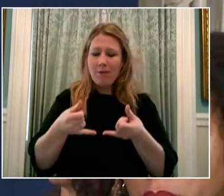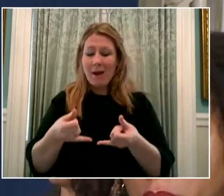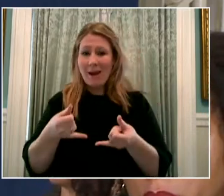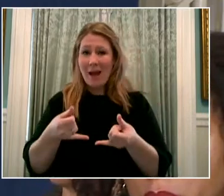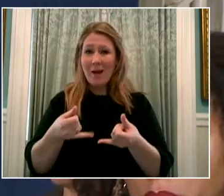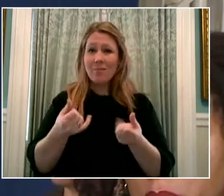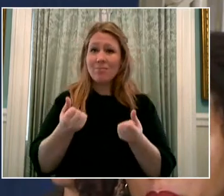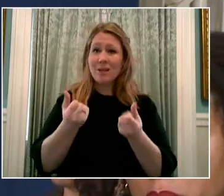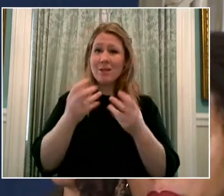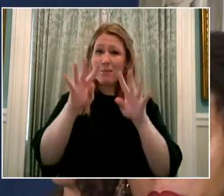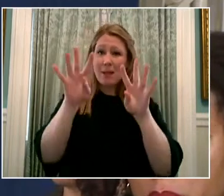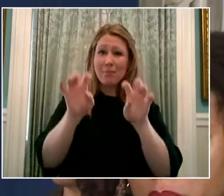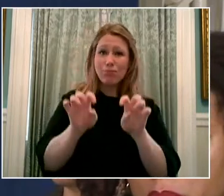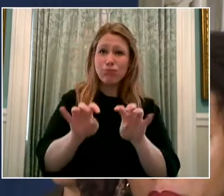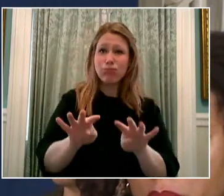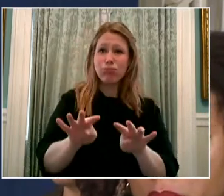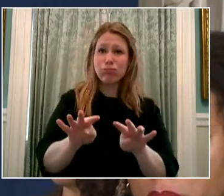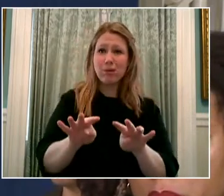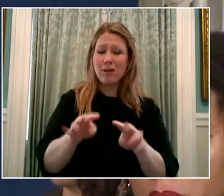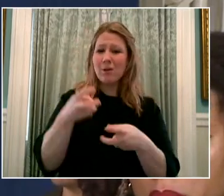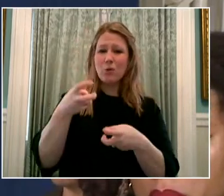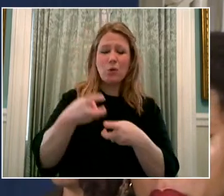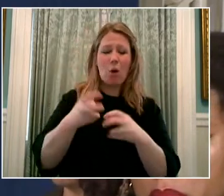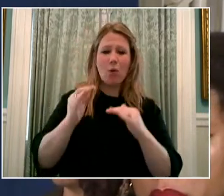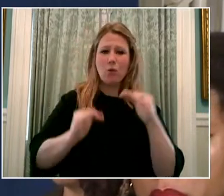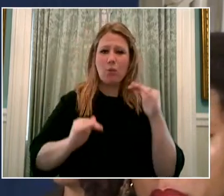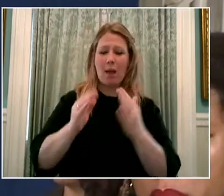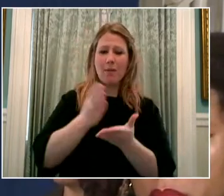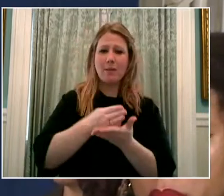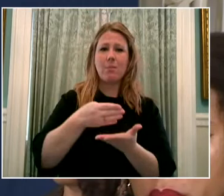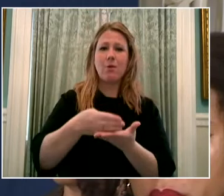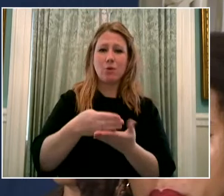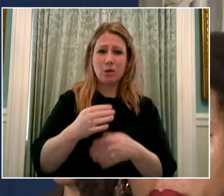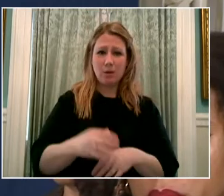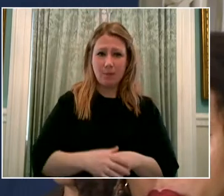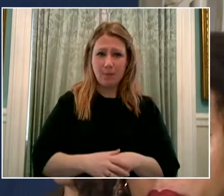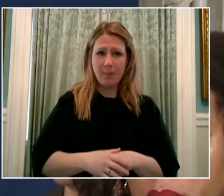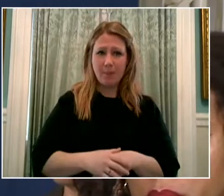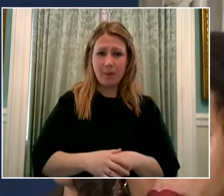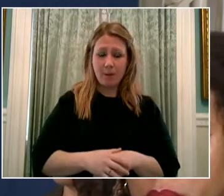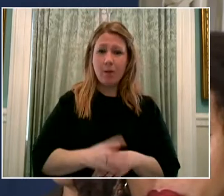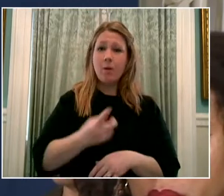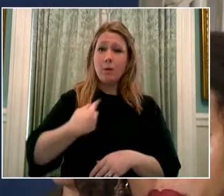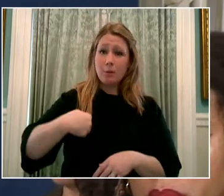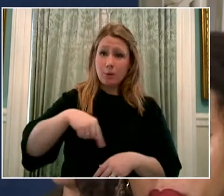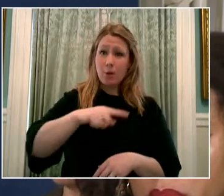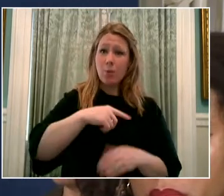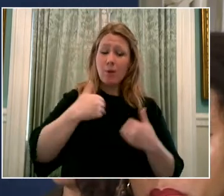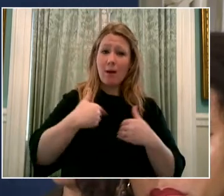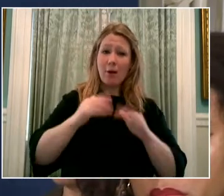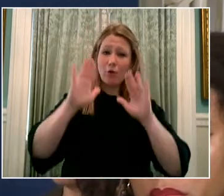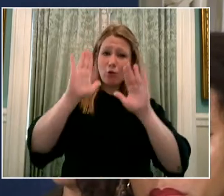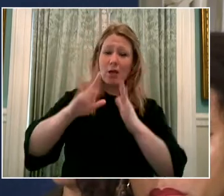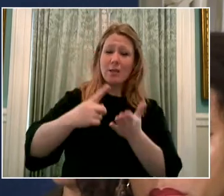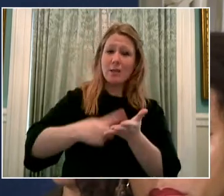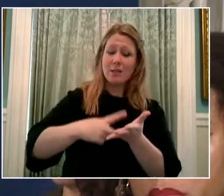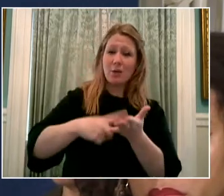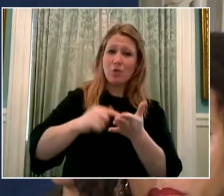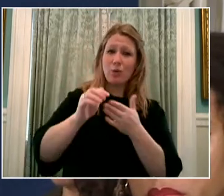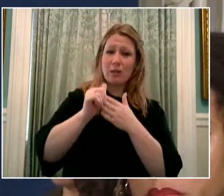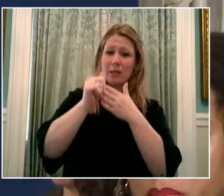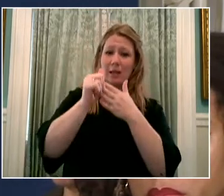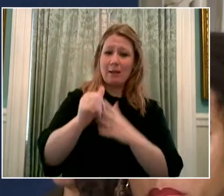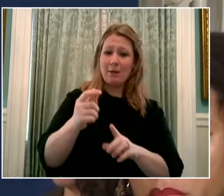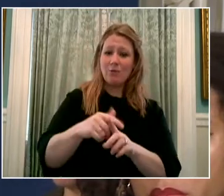we need their help. And, we've had great conversations with the leaders of both chambers and the governor's office to